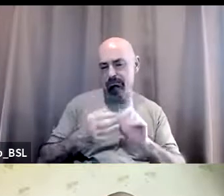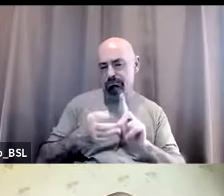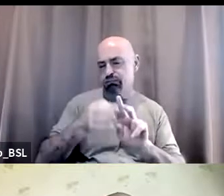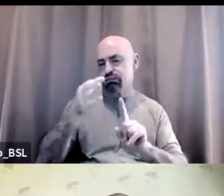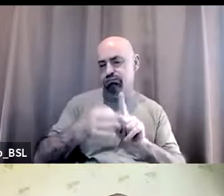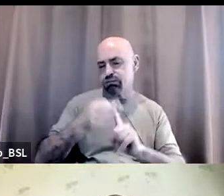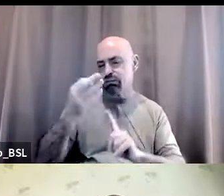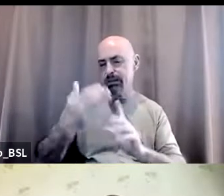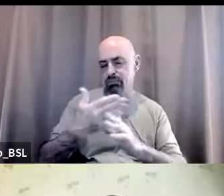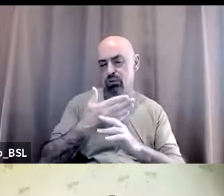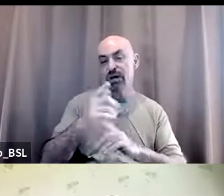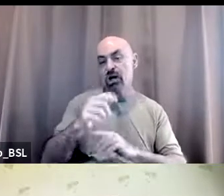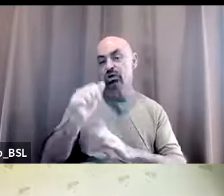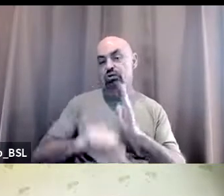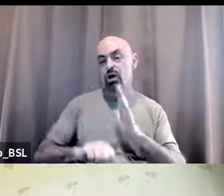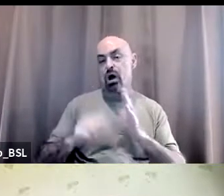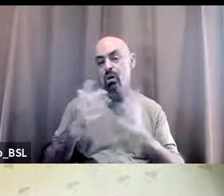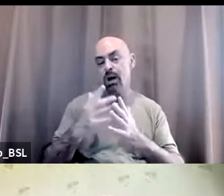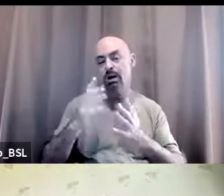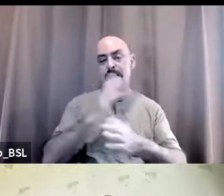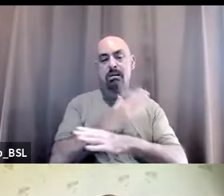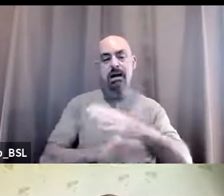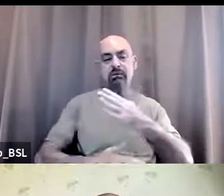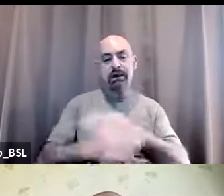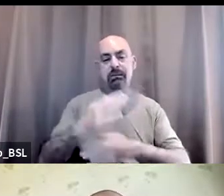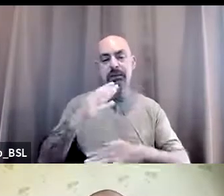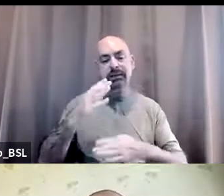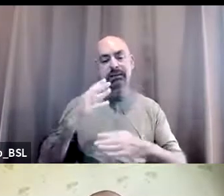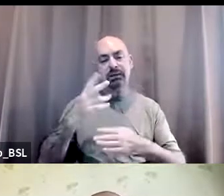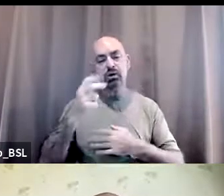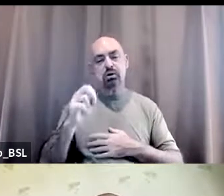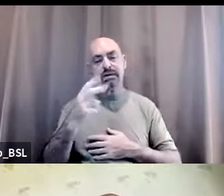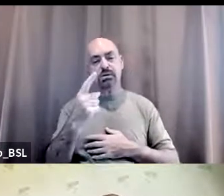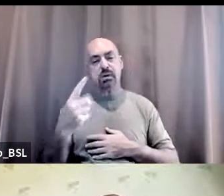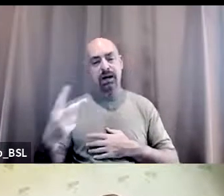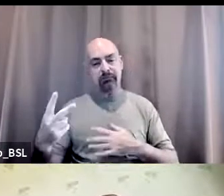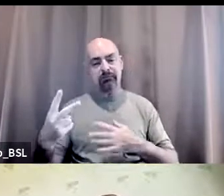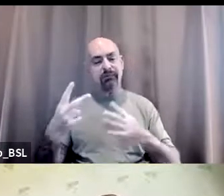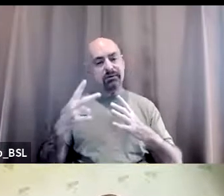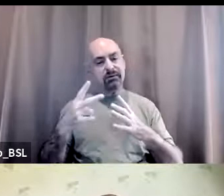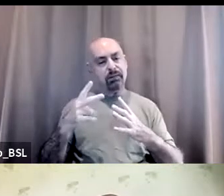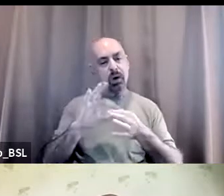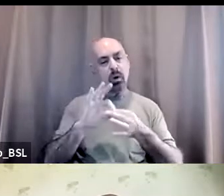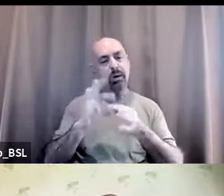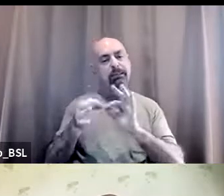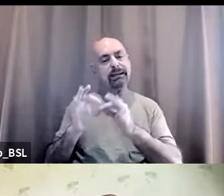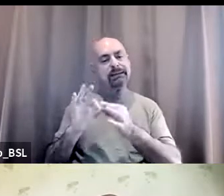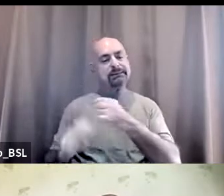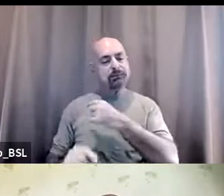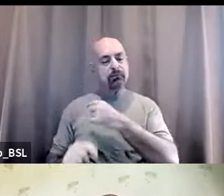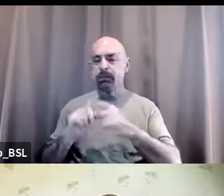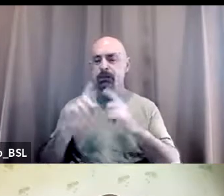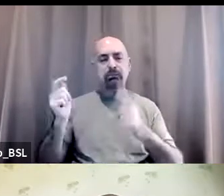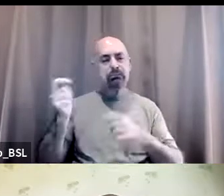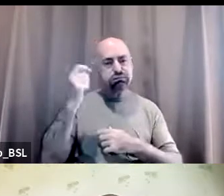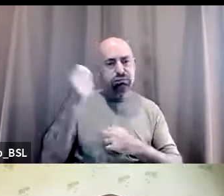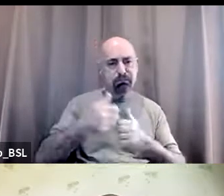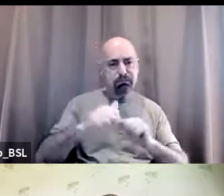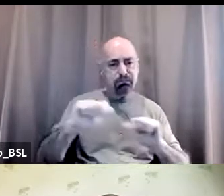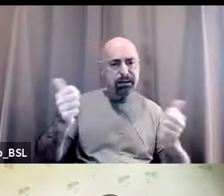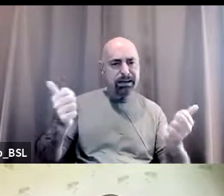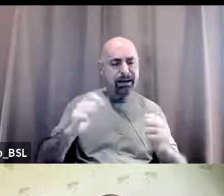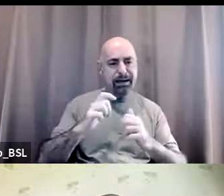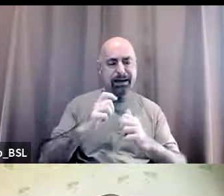London Paralympic Games in 2012. And this was a highly successful event, both as